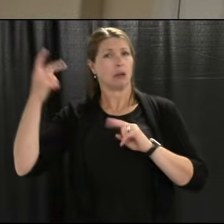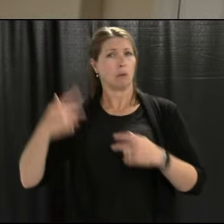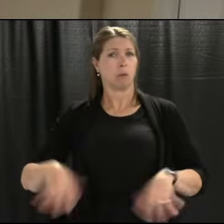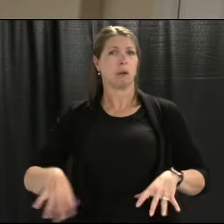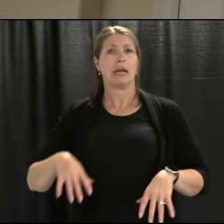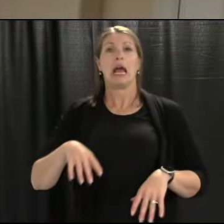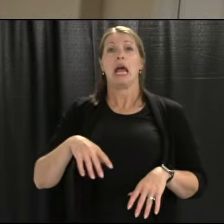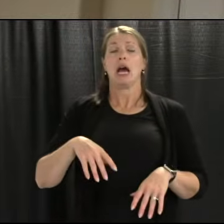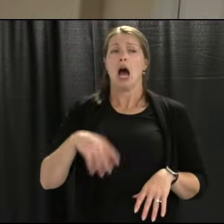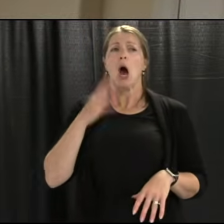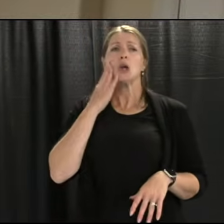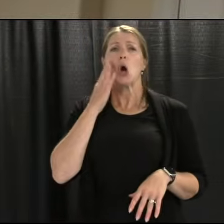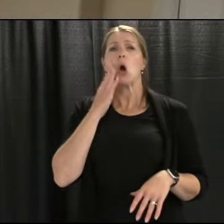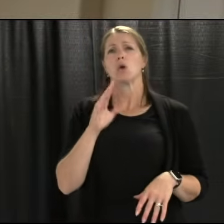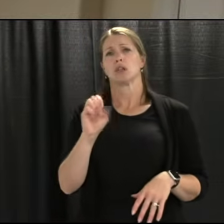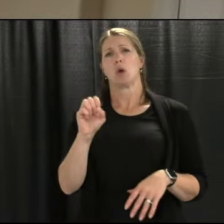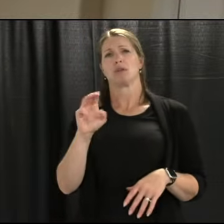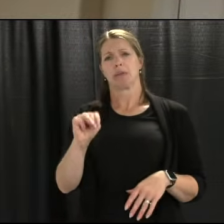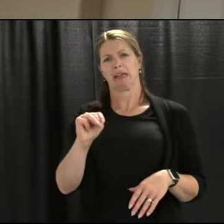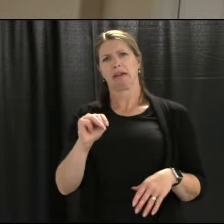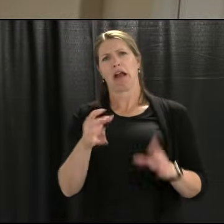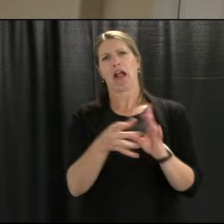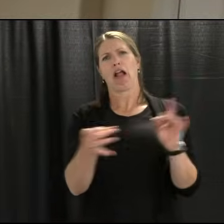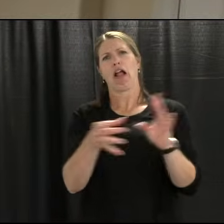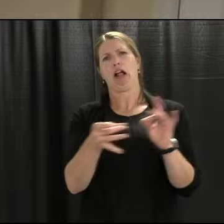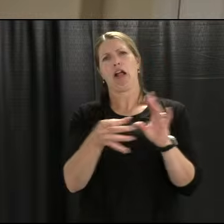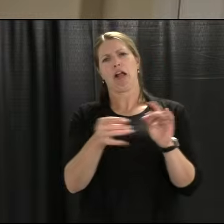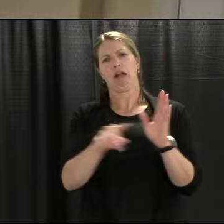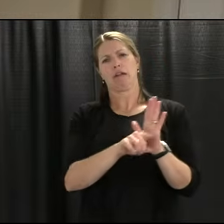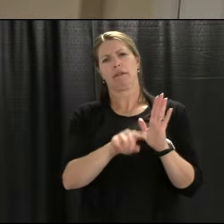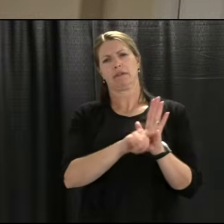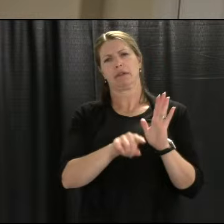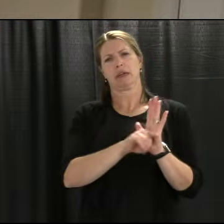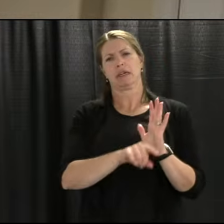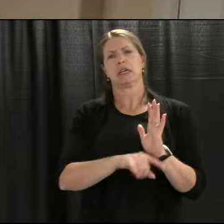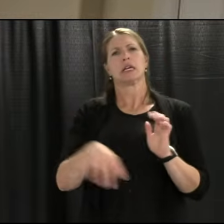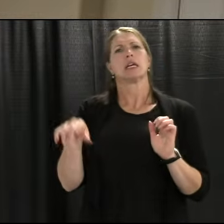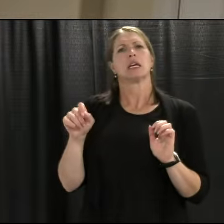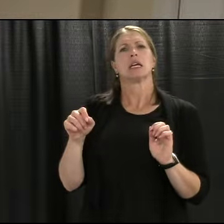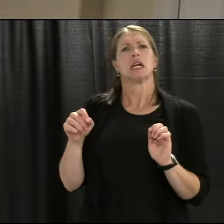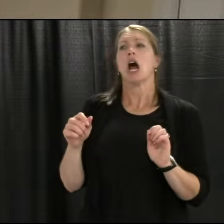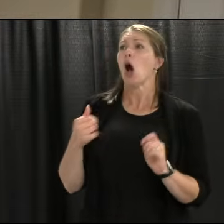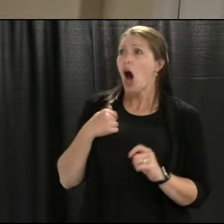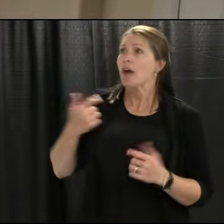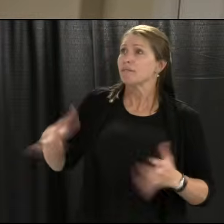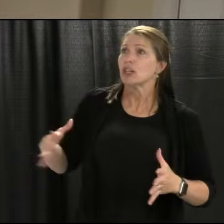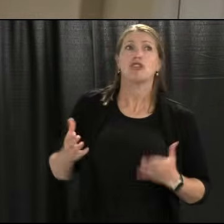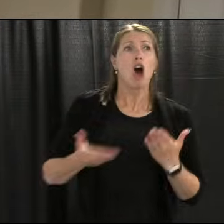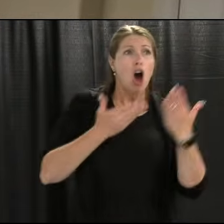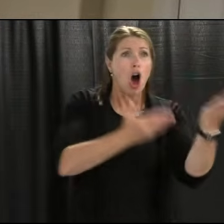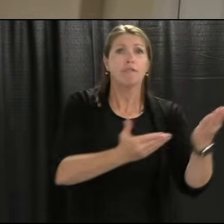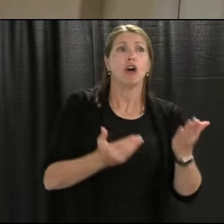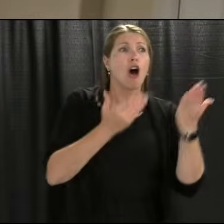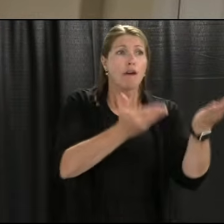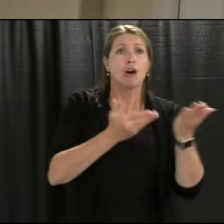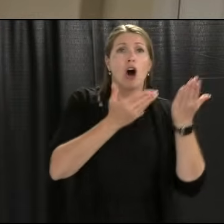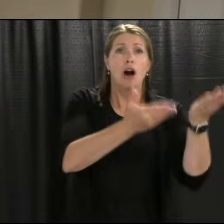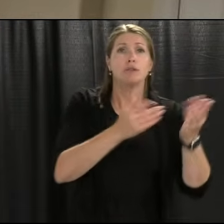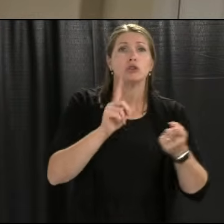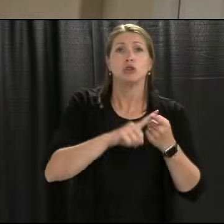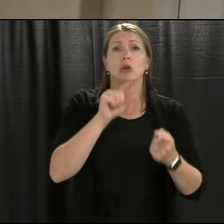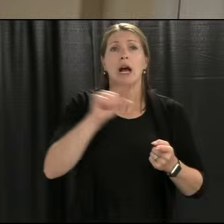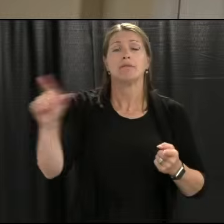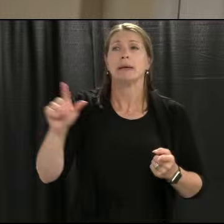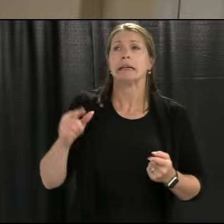province all of these resources that can help. We were not aware. No information came back to the Premier's office or